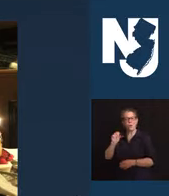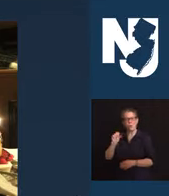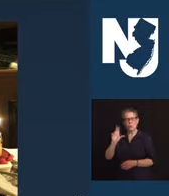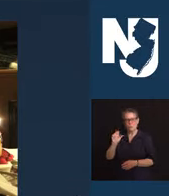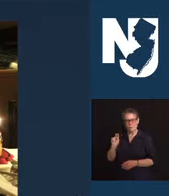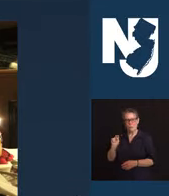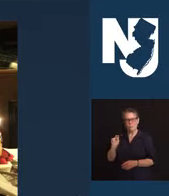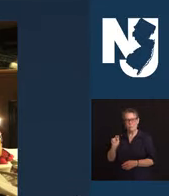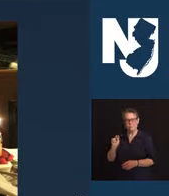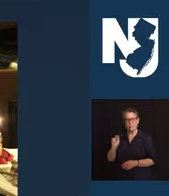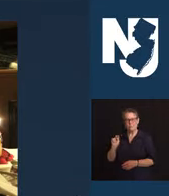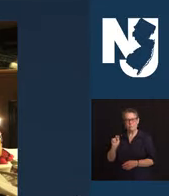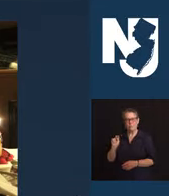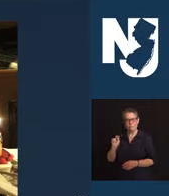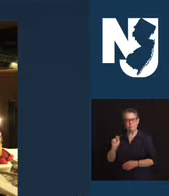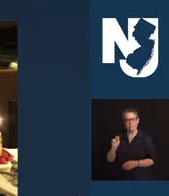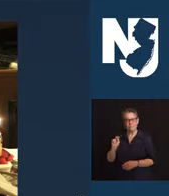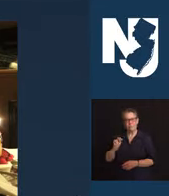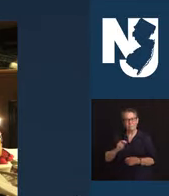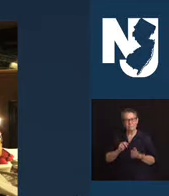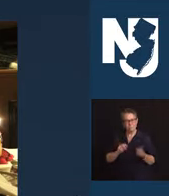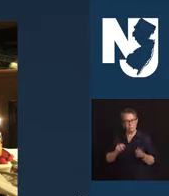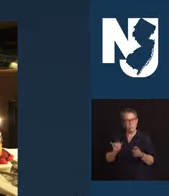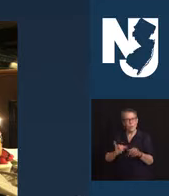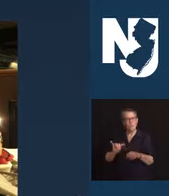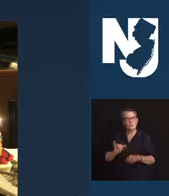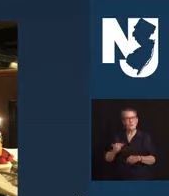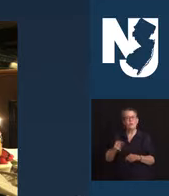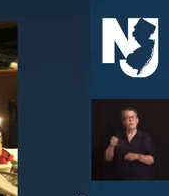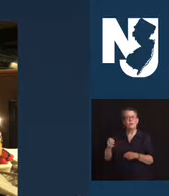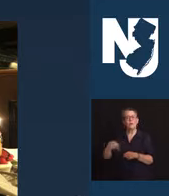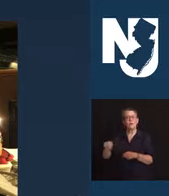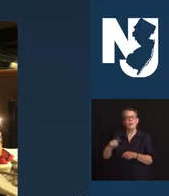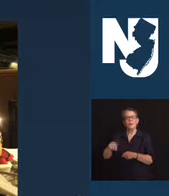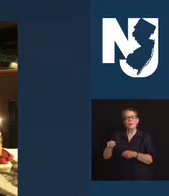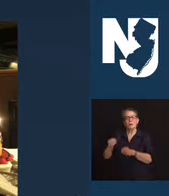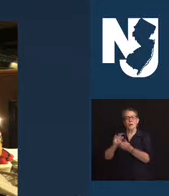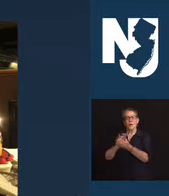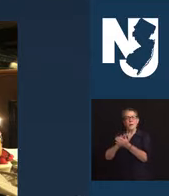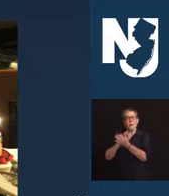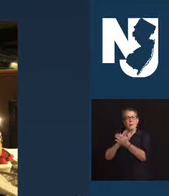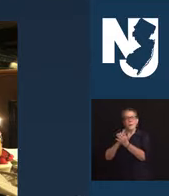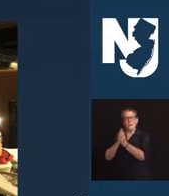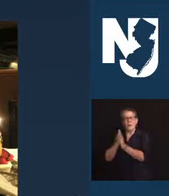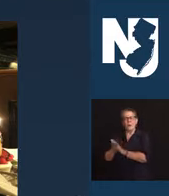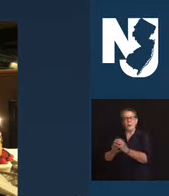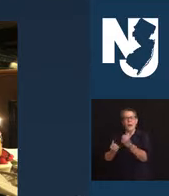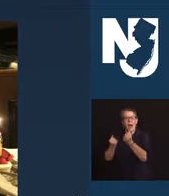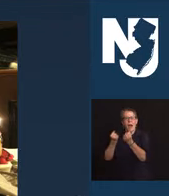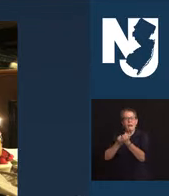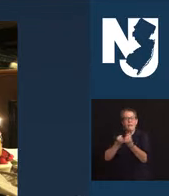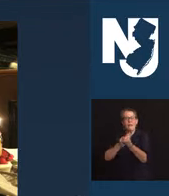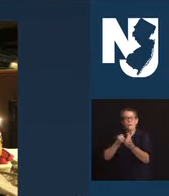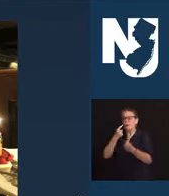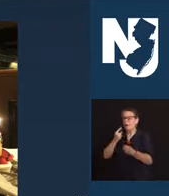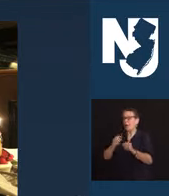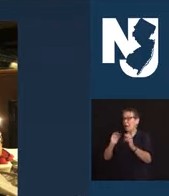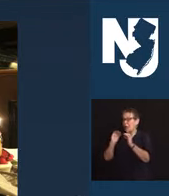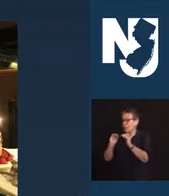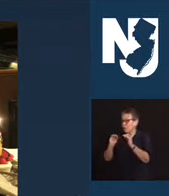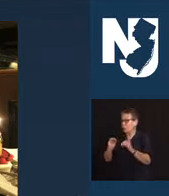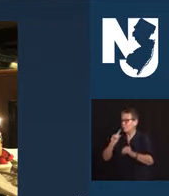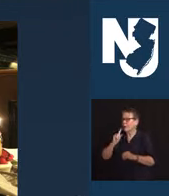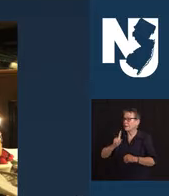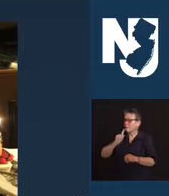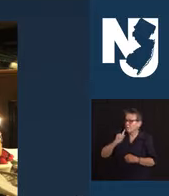her public health duties, Mary also became a strong advocate for education of the hearing impaired and deaf, spurred on